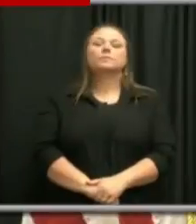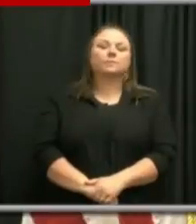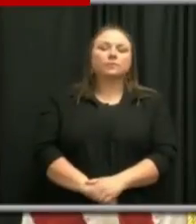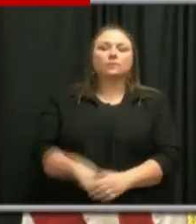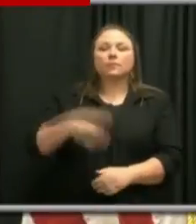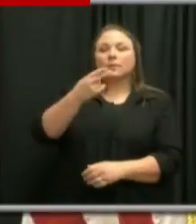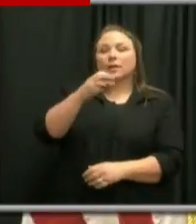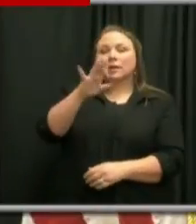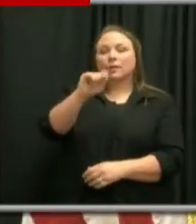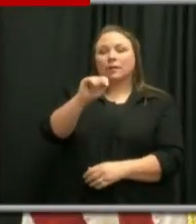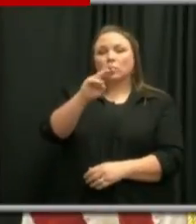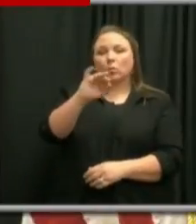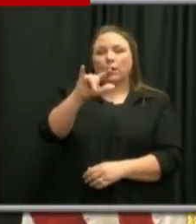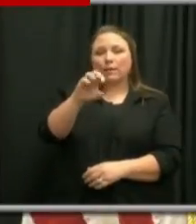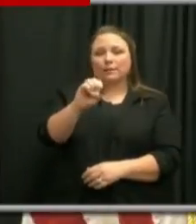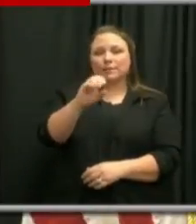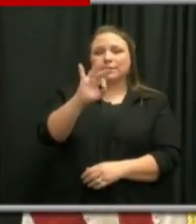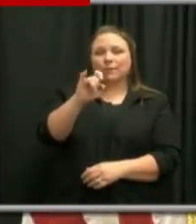Harriet Wallace, Fox 17.